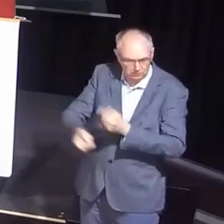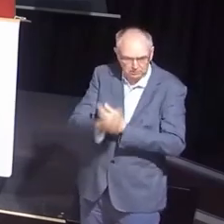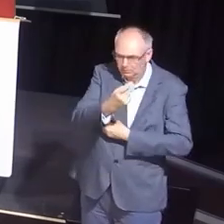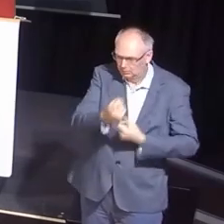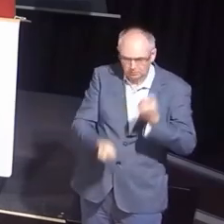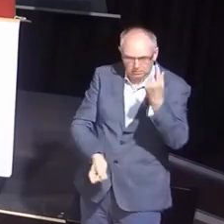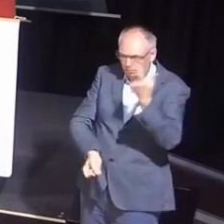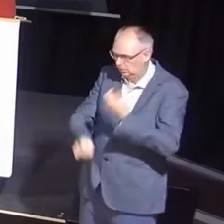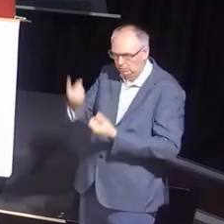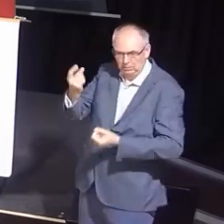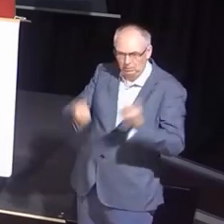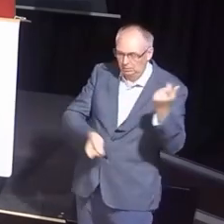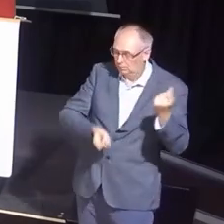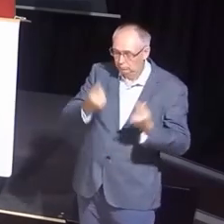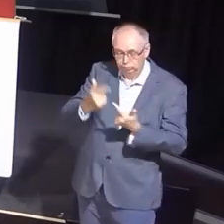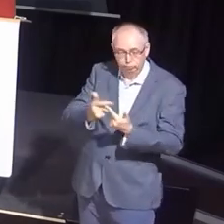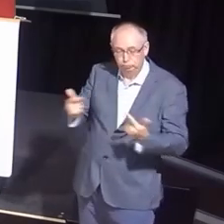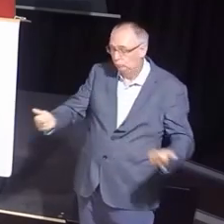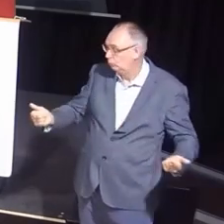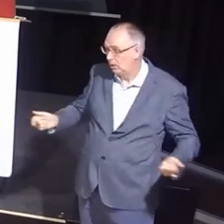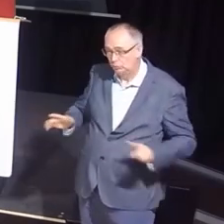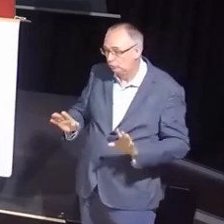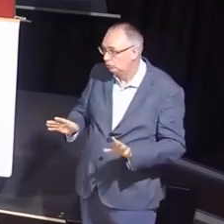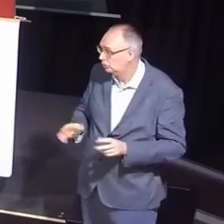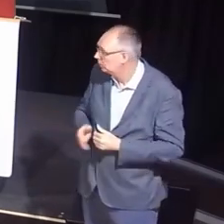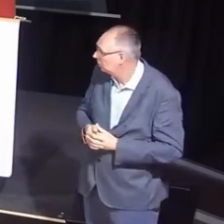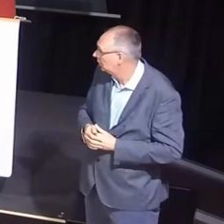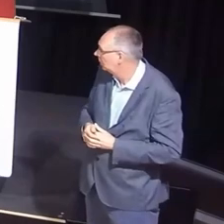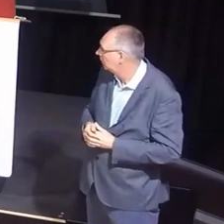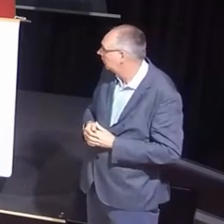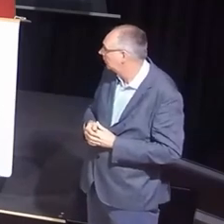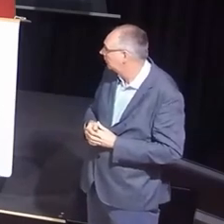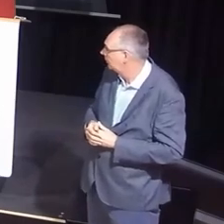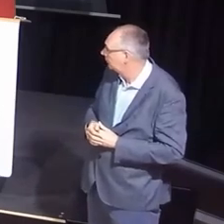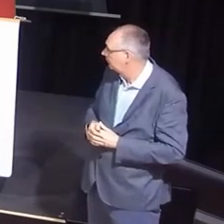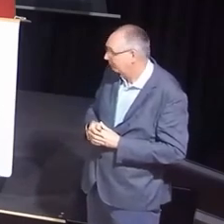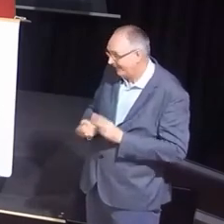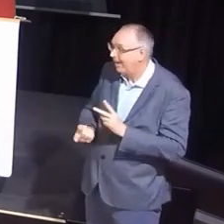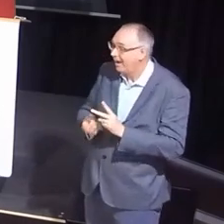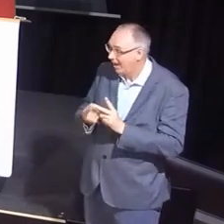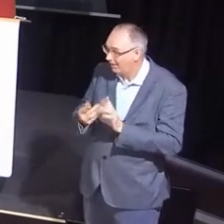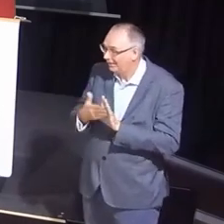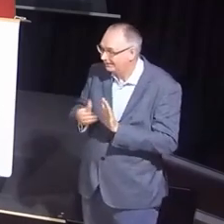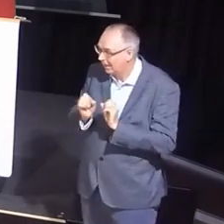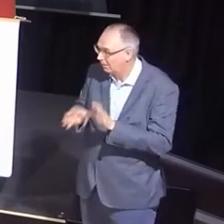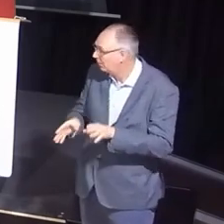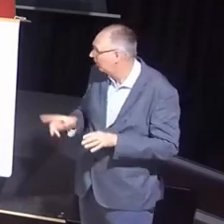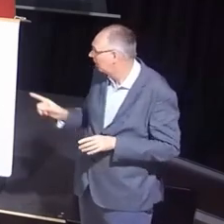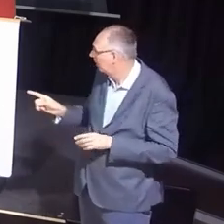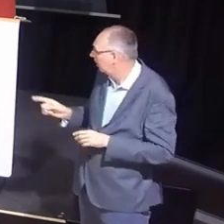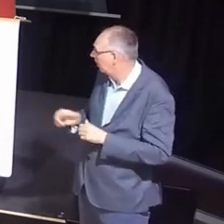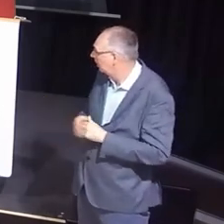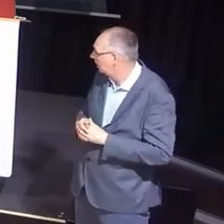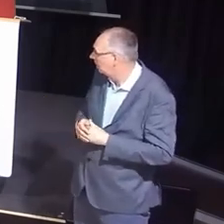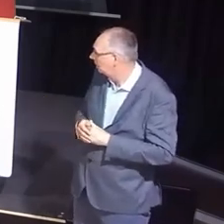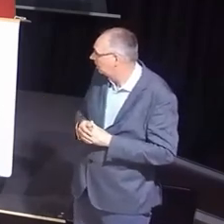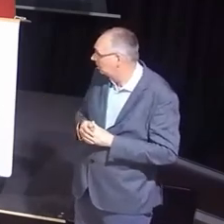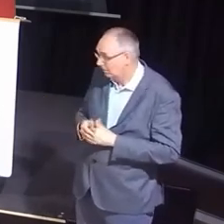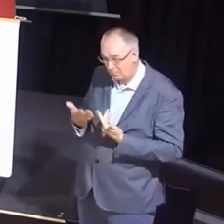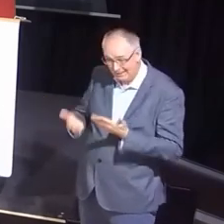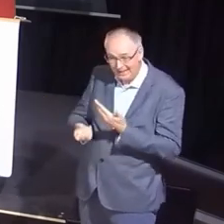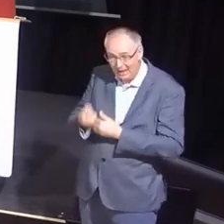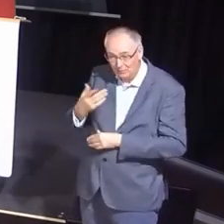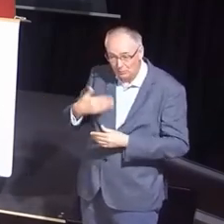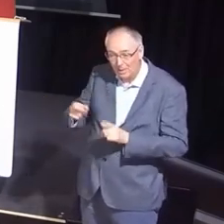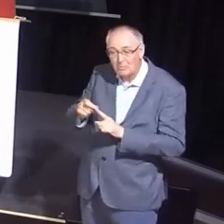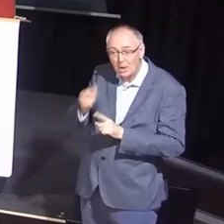so overloading, and it was just, yeah, really, really emotional. Another concrete example as well, which is something that I had all the way through primary school,